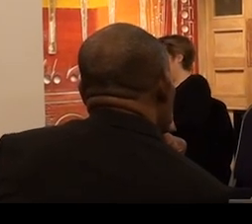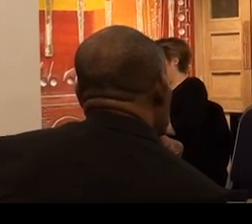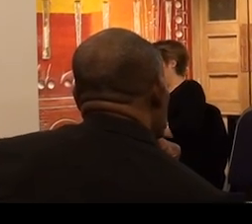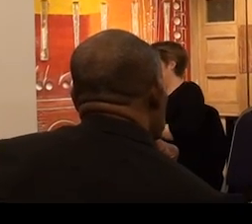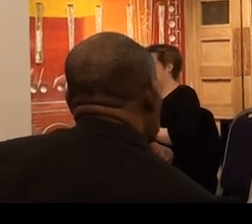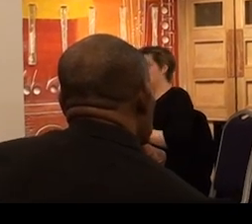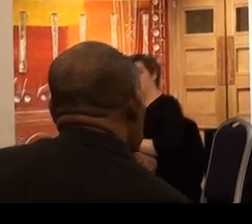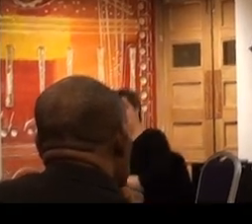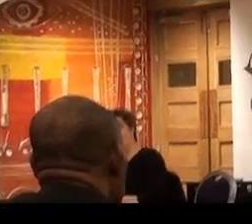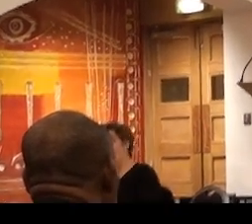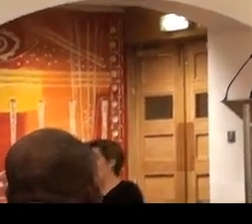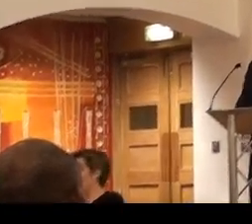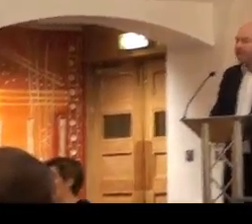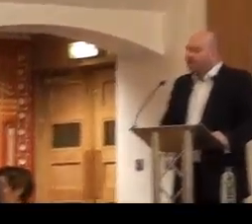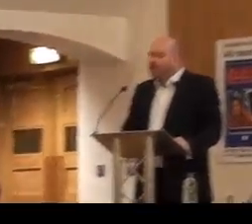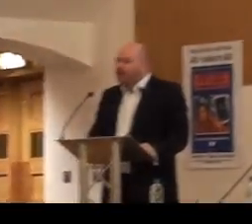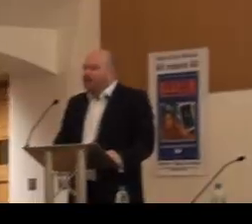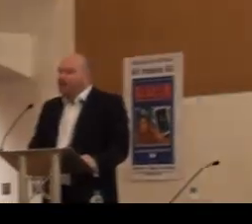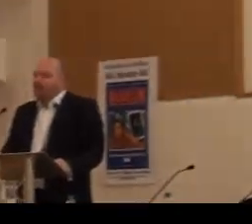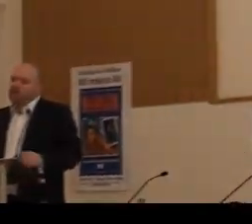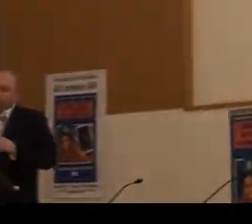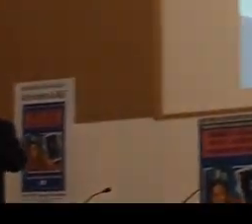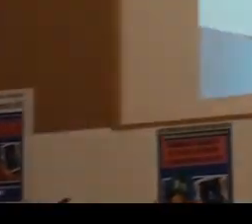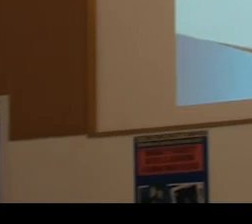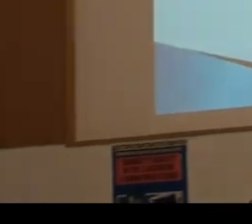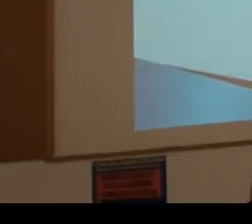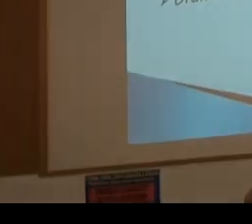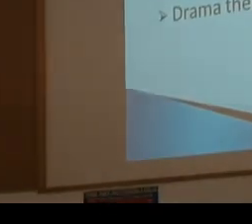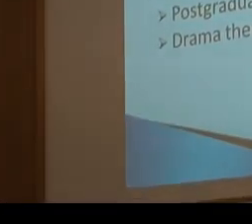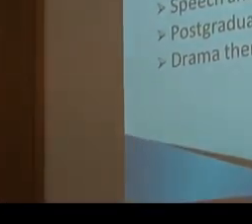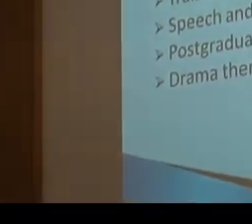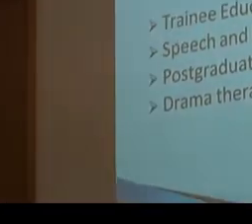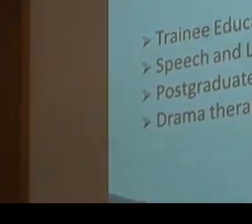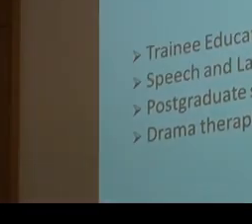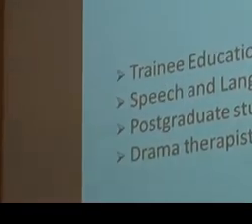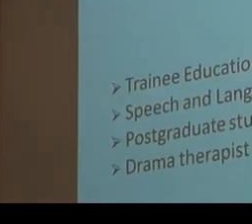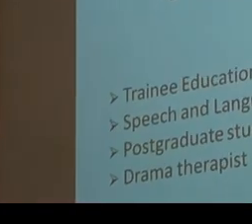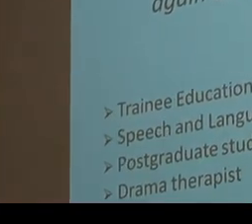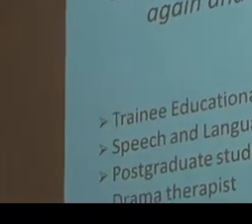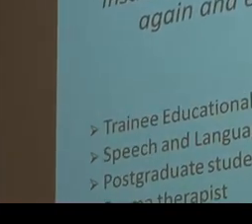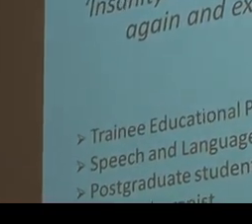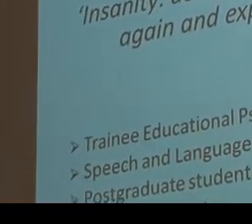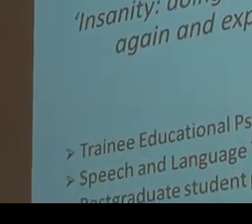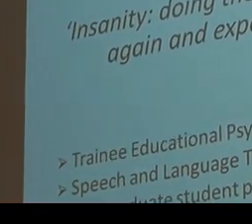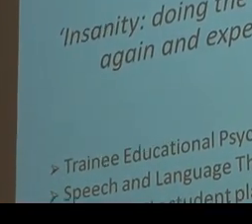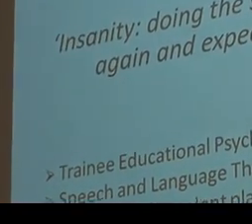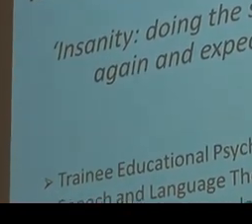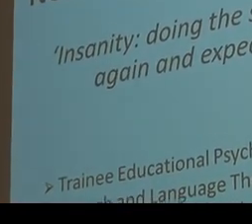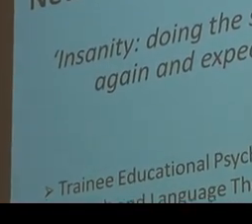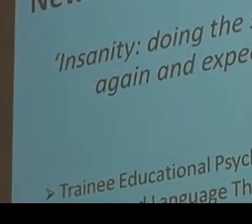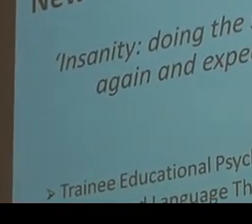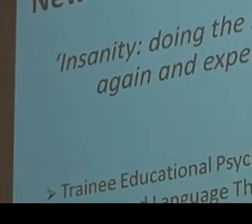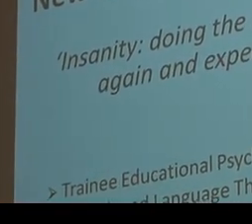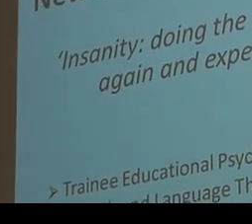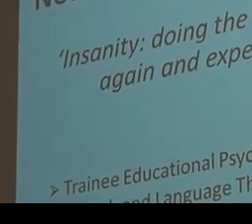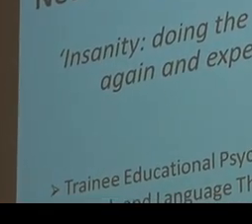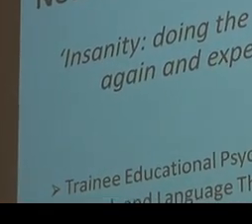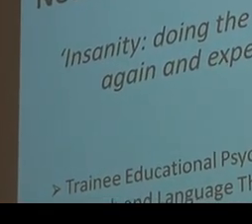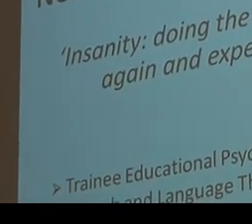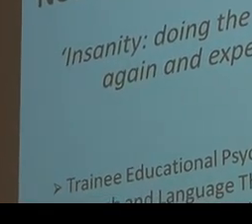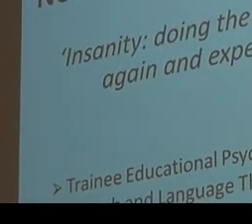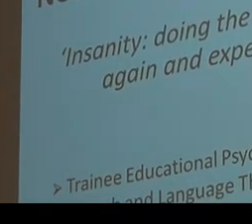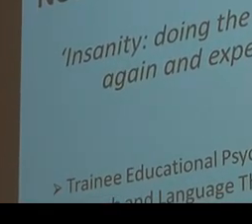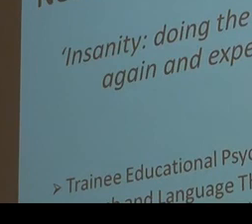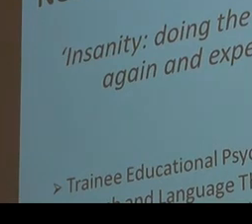of teaching assistants doing things for people, or lowering expectation. We can do things differently. The drama therapists we have working with some of